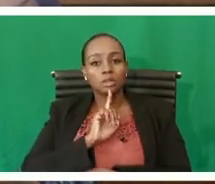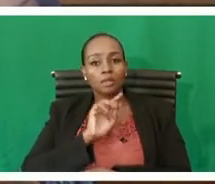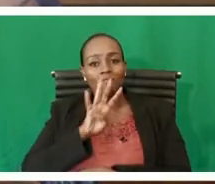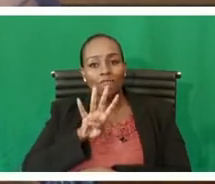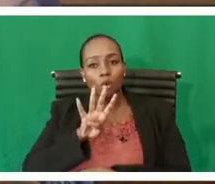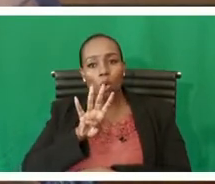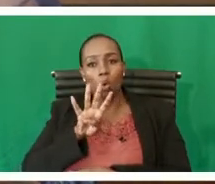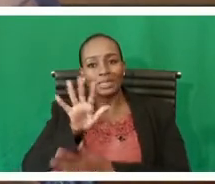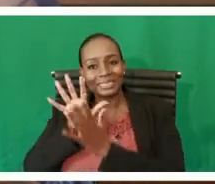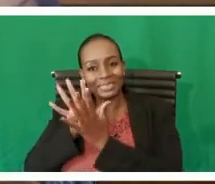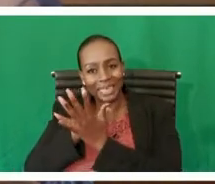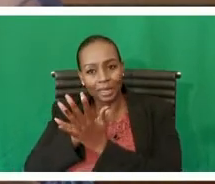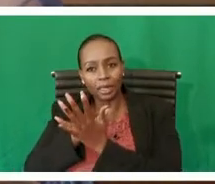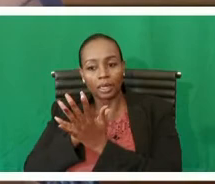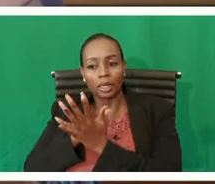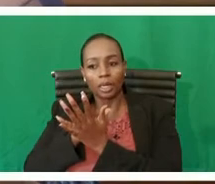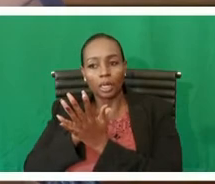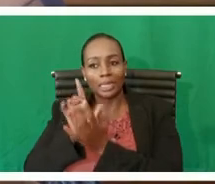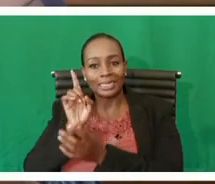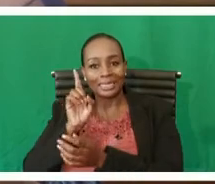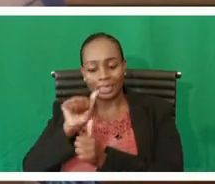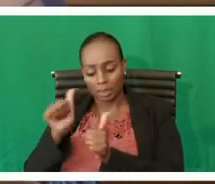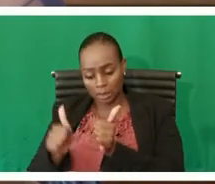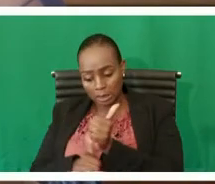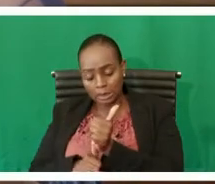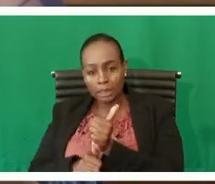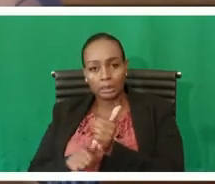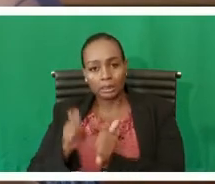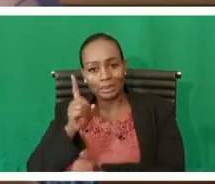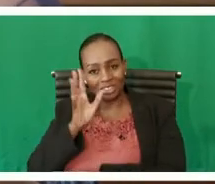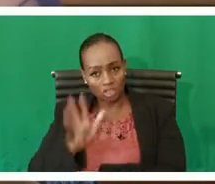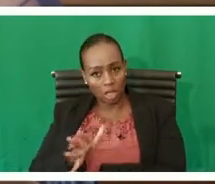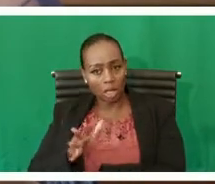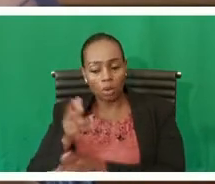18,410 education assistants and general school assistants